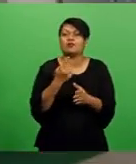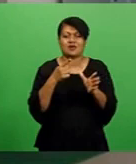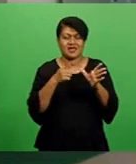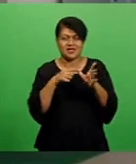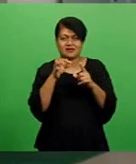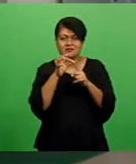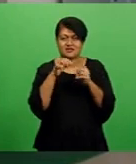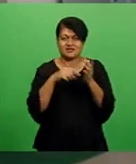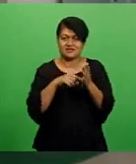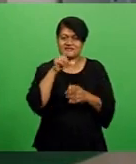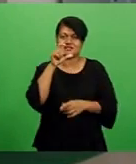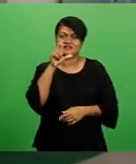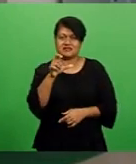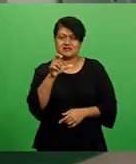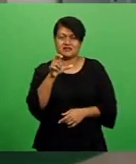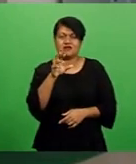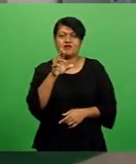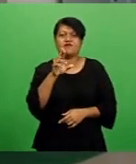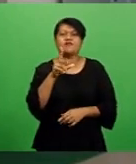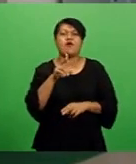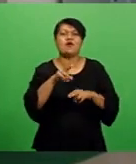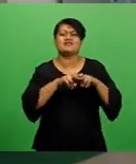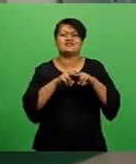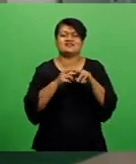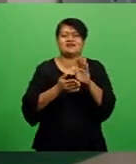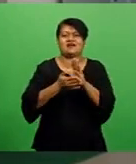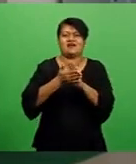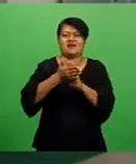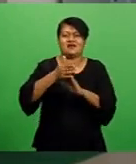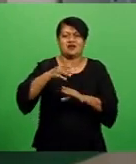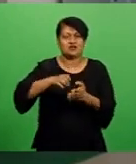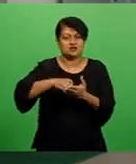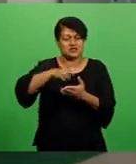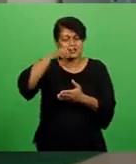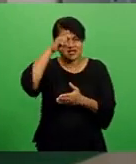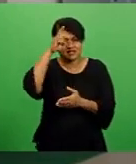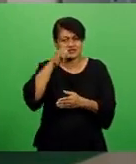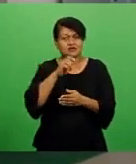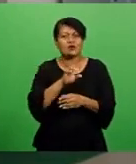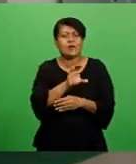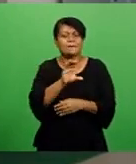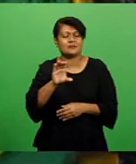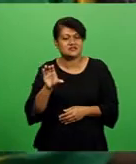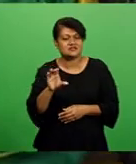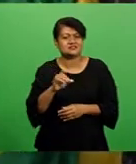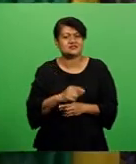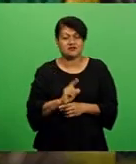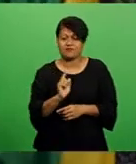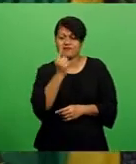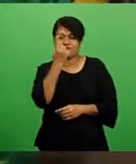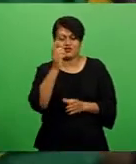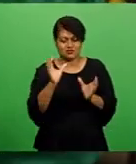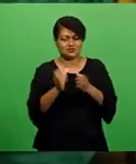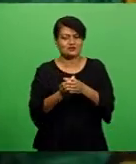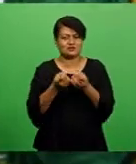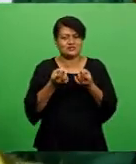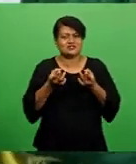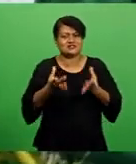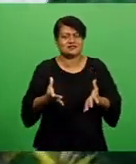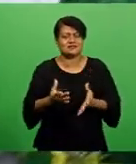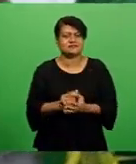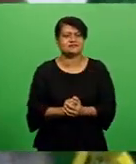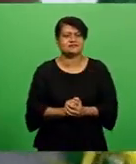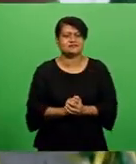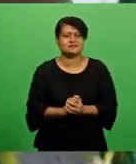representatives for Fiji Higher Education Commission, we were the first one to use it. Women's Minister